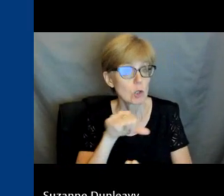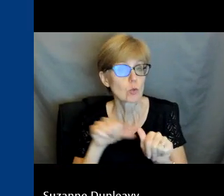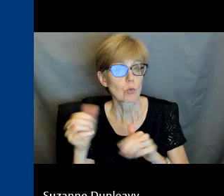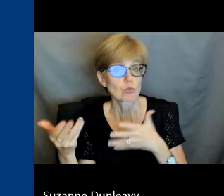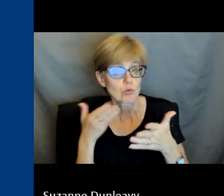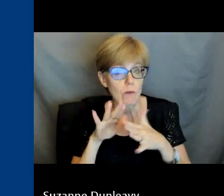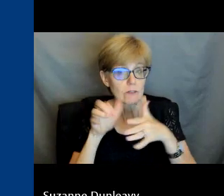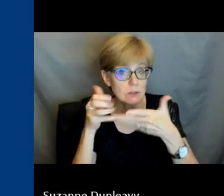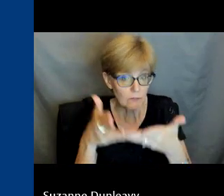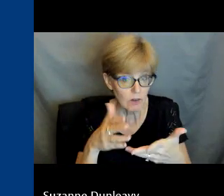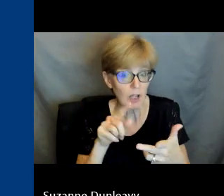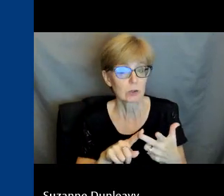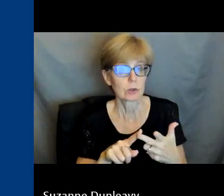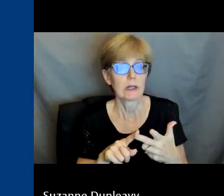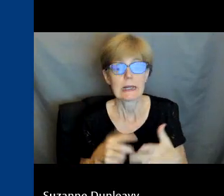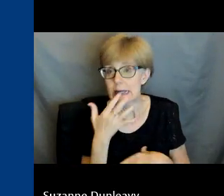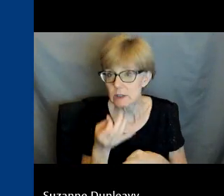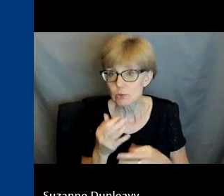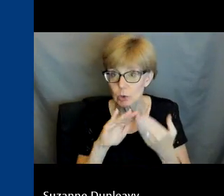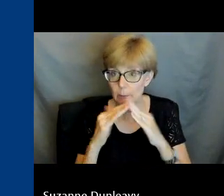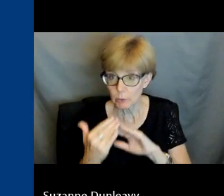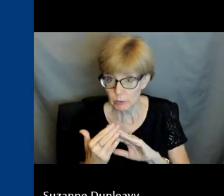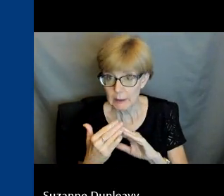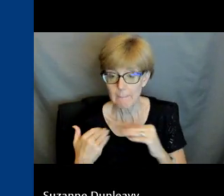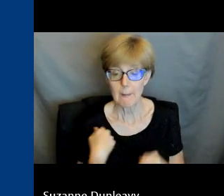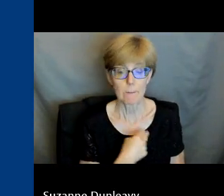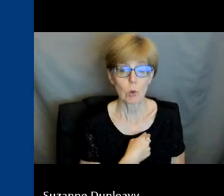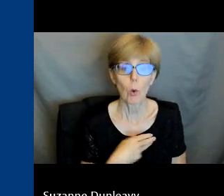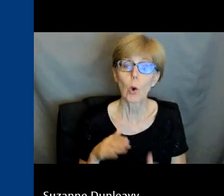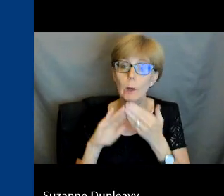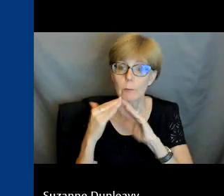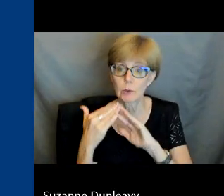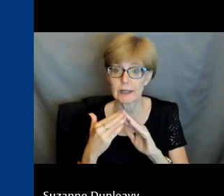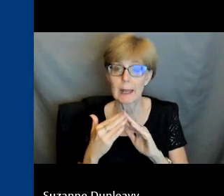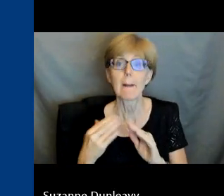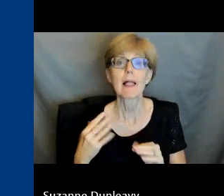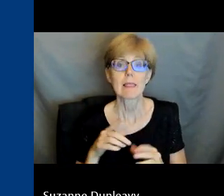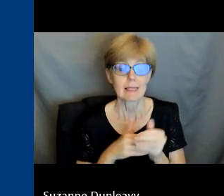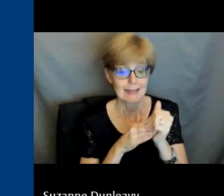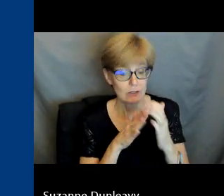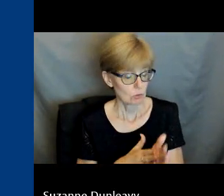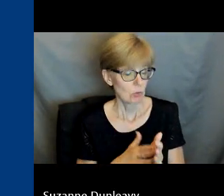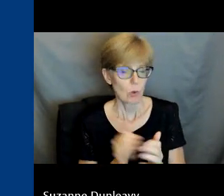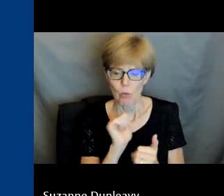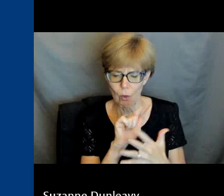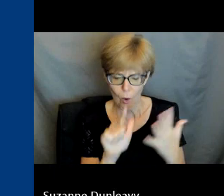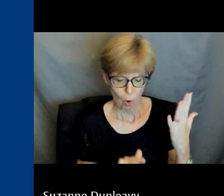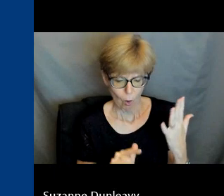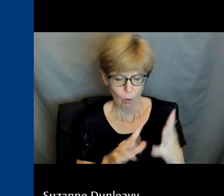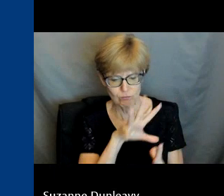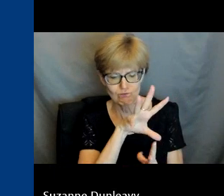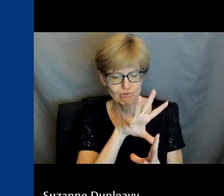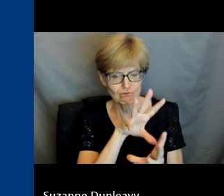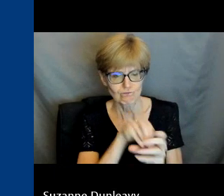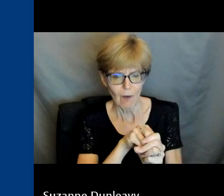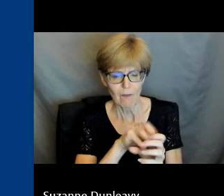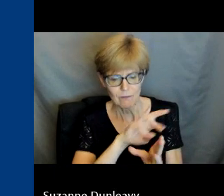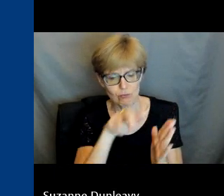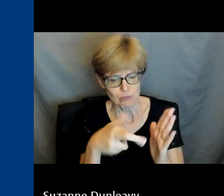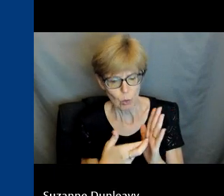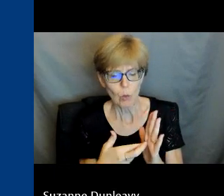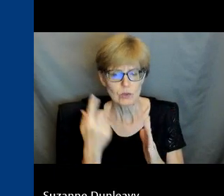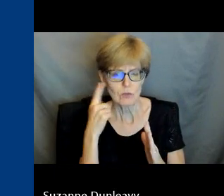provider, an interested community member, a community leader, we all have a role to play in promoting diverse, inclusive communities, and that's what fair